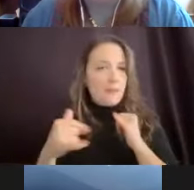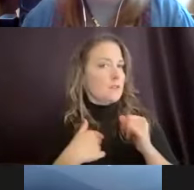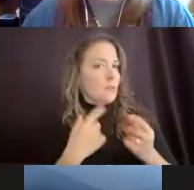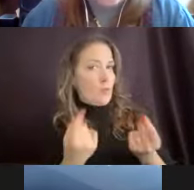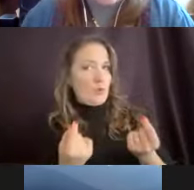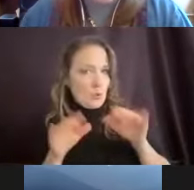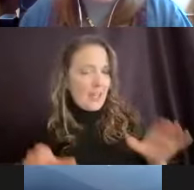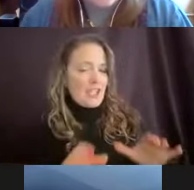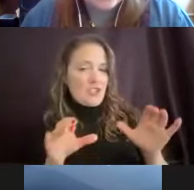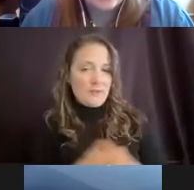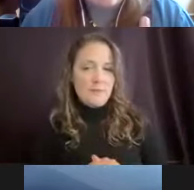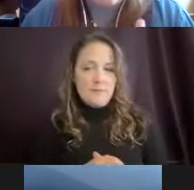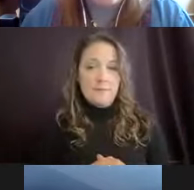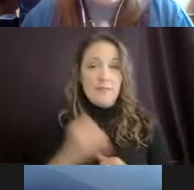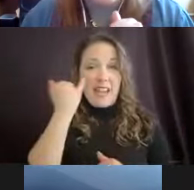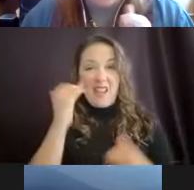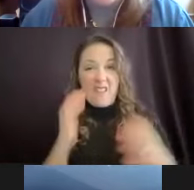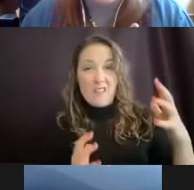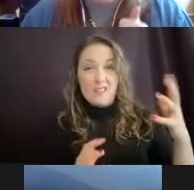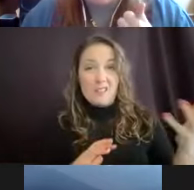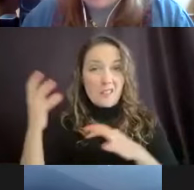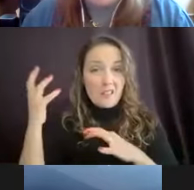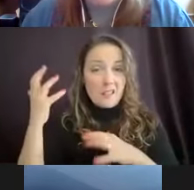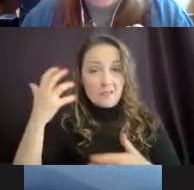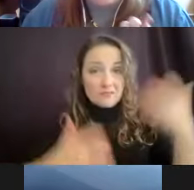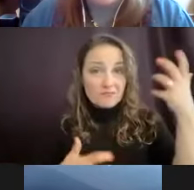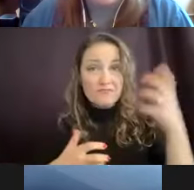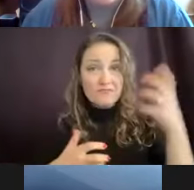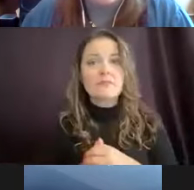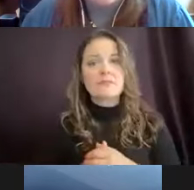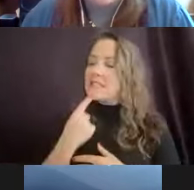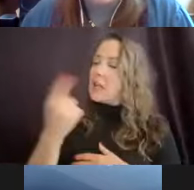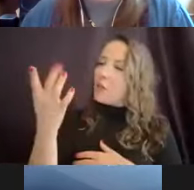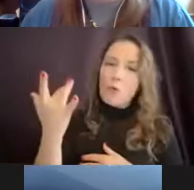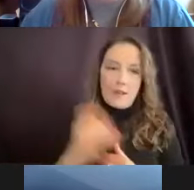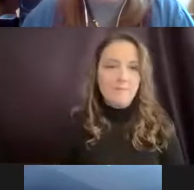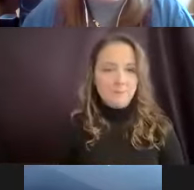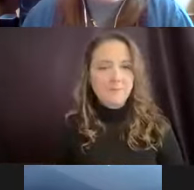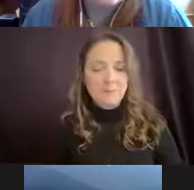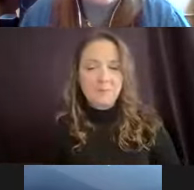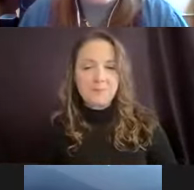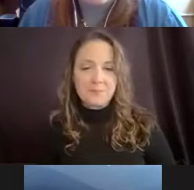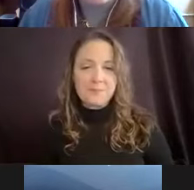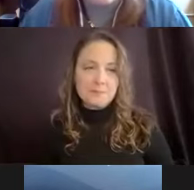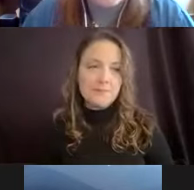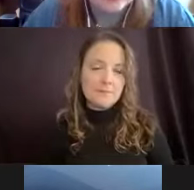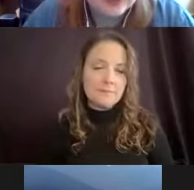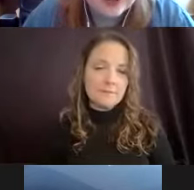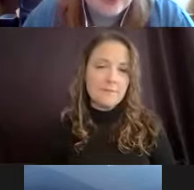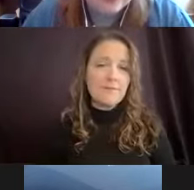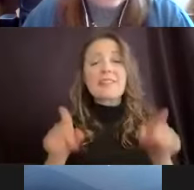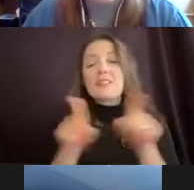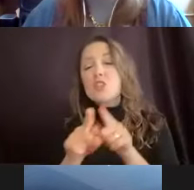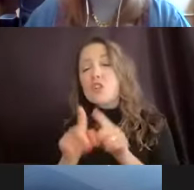actions. And when they're not, we need to tell them why. So it's also important to check